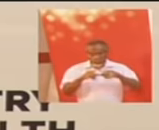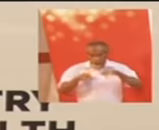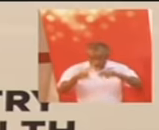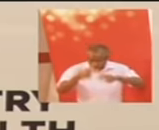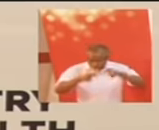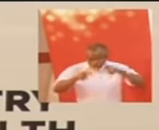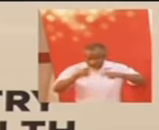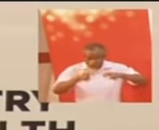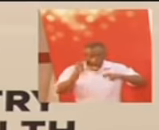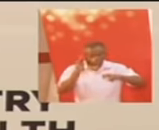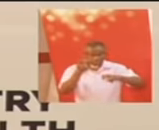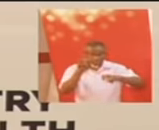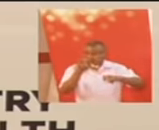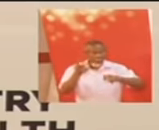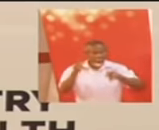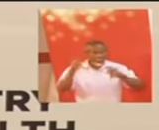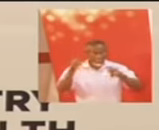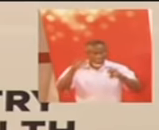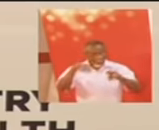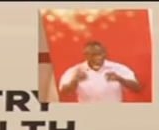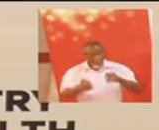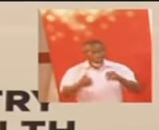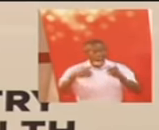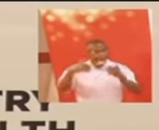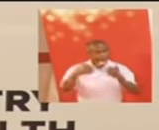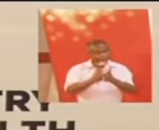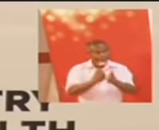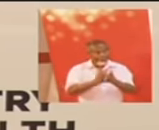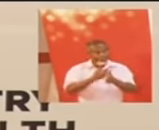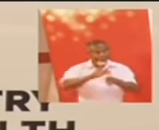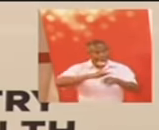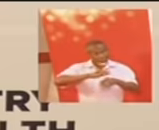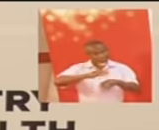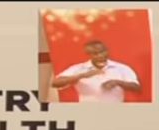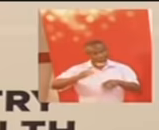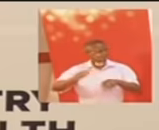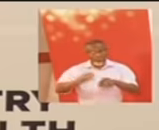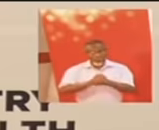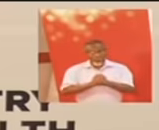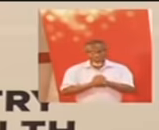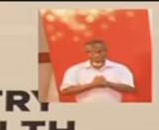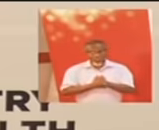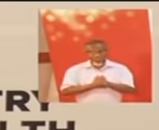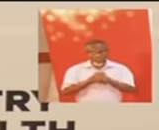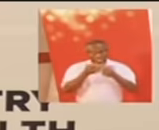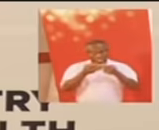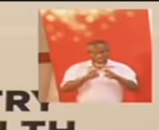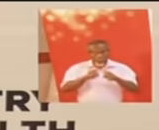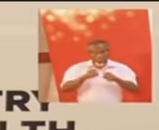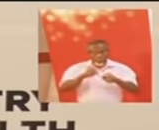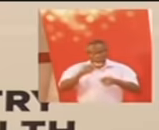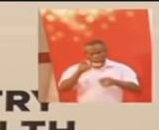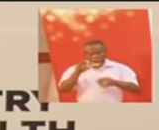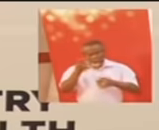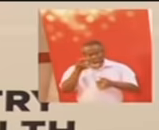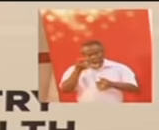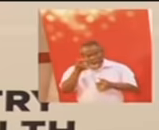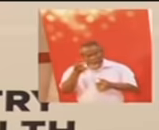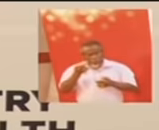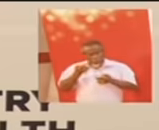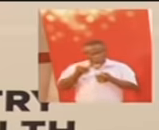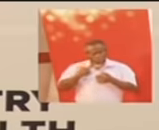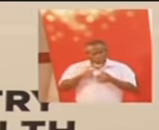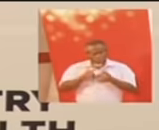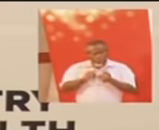increases worldwide, that additional symptomatology as it relates to long COVID and the clinical course of disease will only be